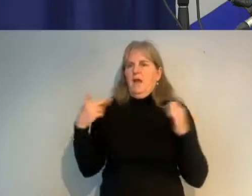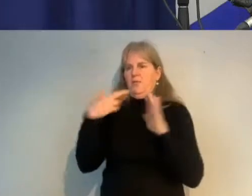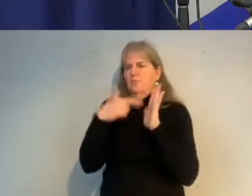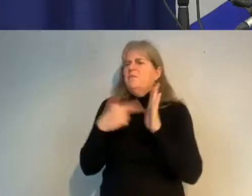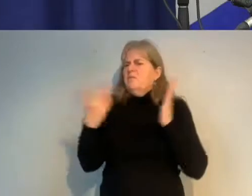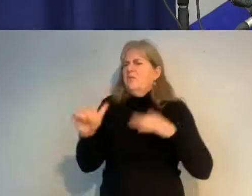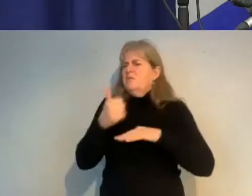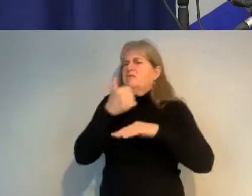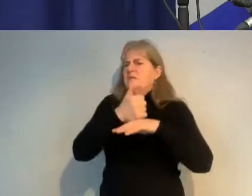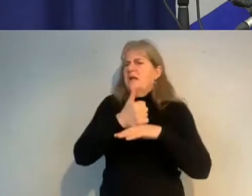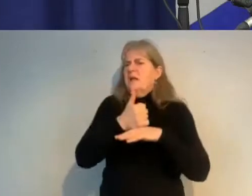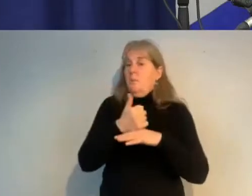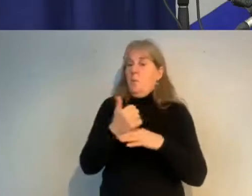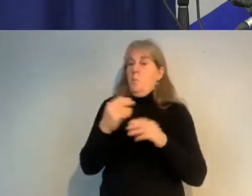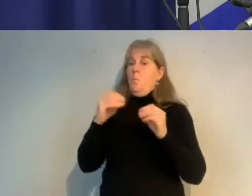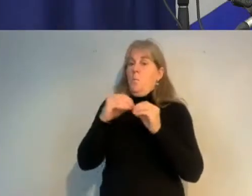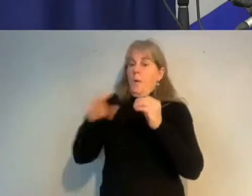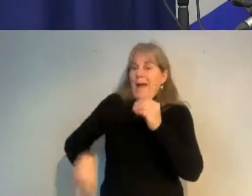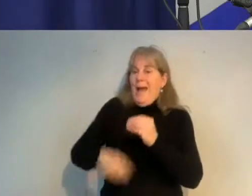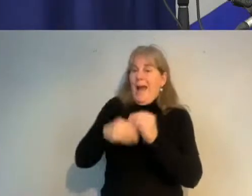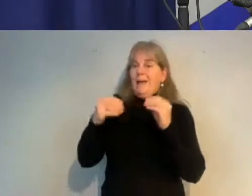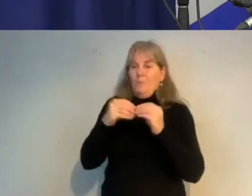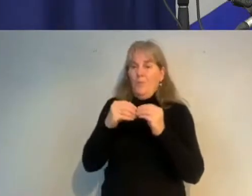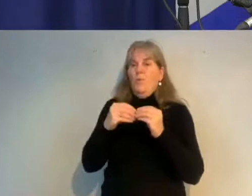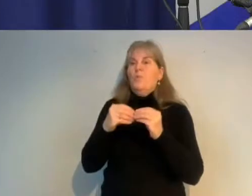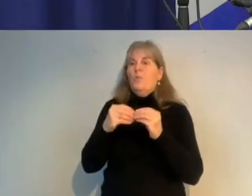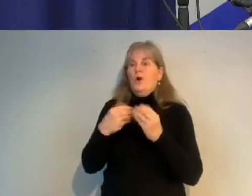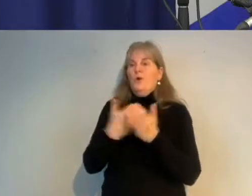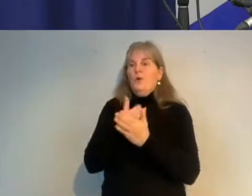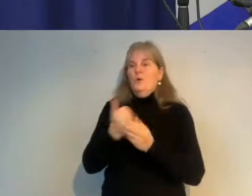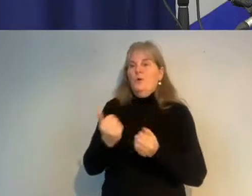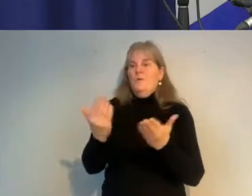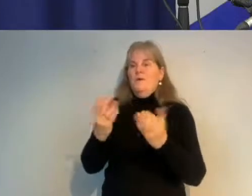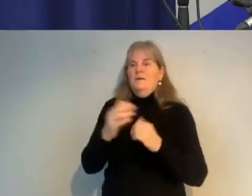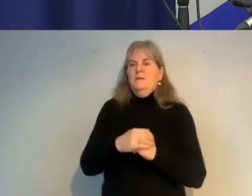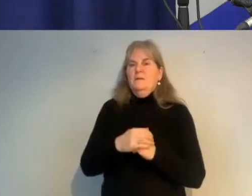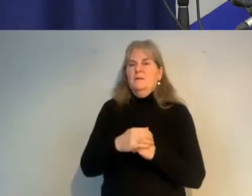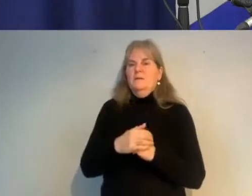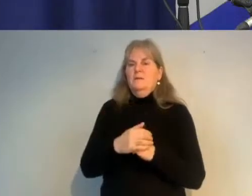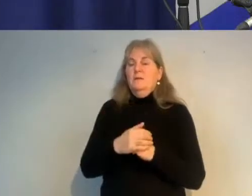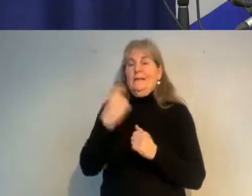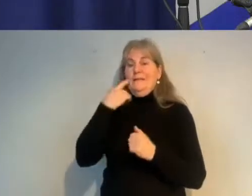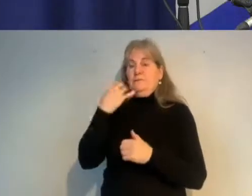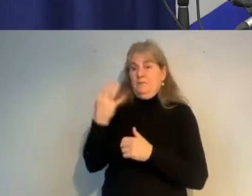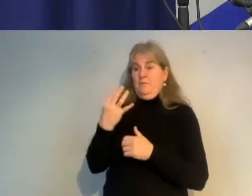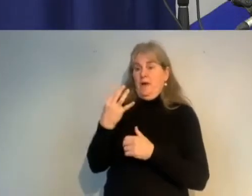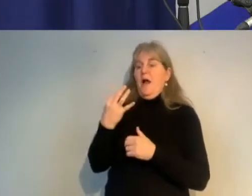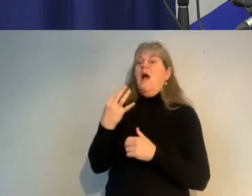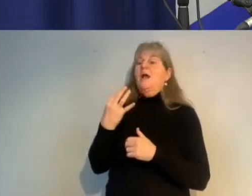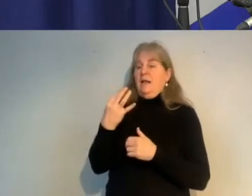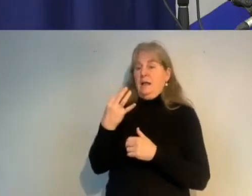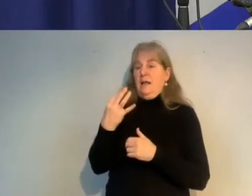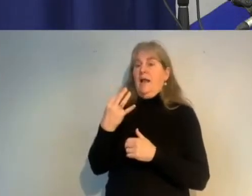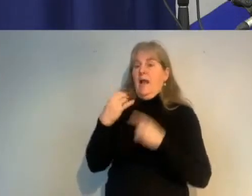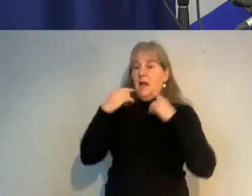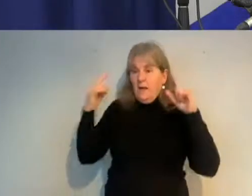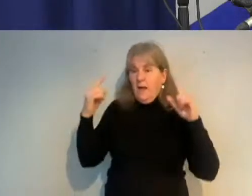measures build upon those. These new measures were announced last Friday, and they'll become enforceable on January 7th.